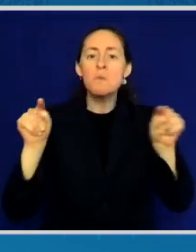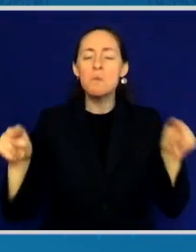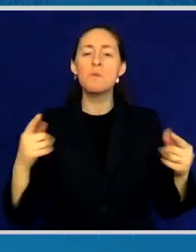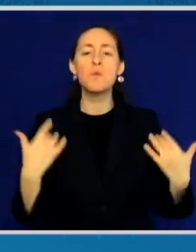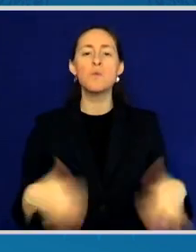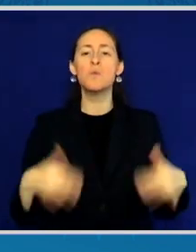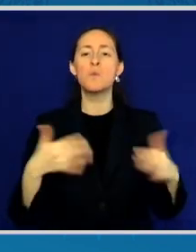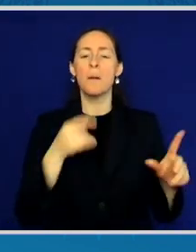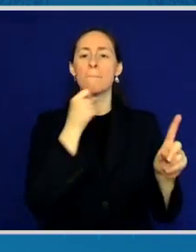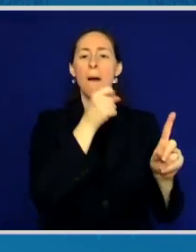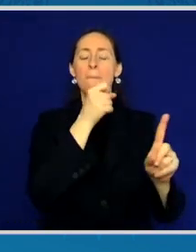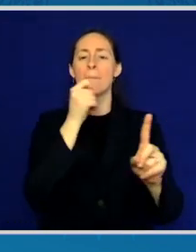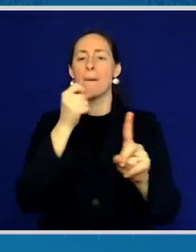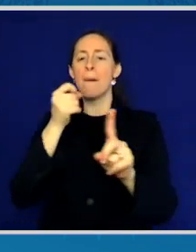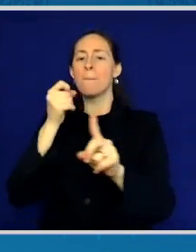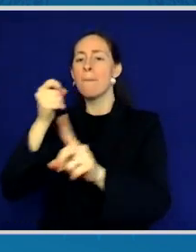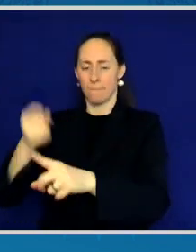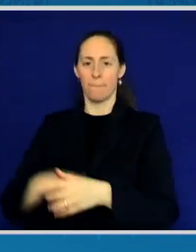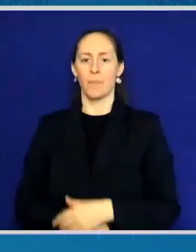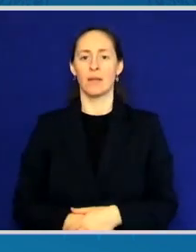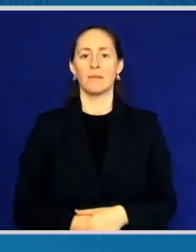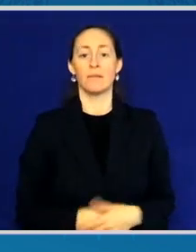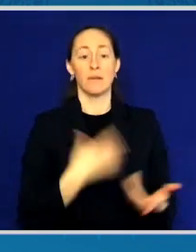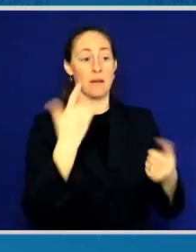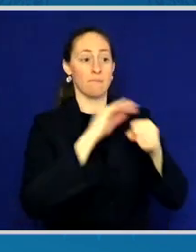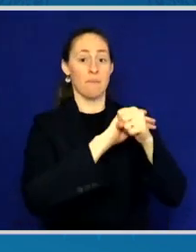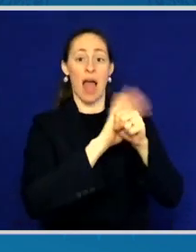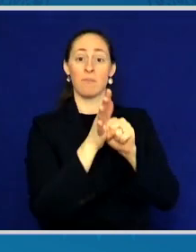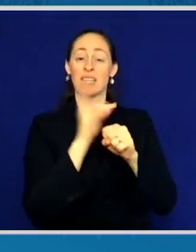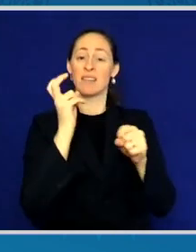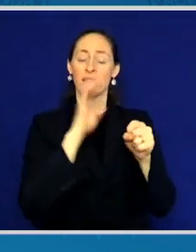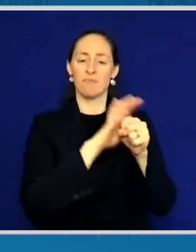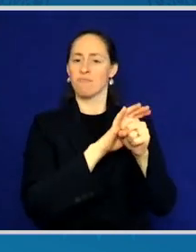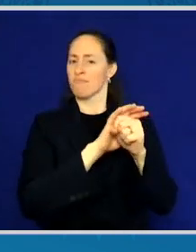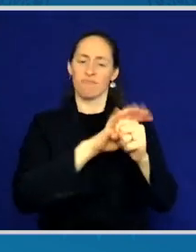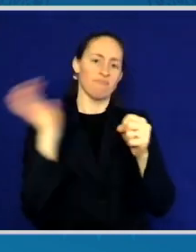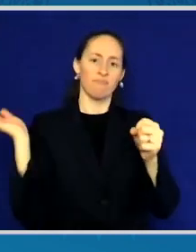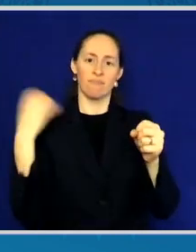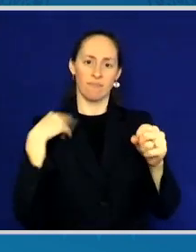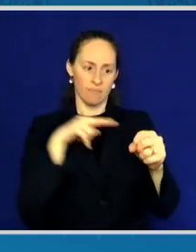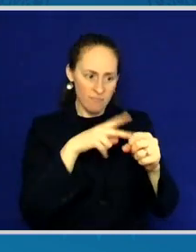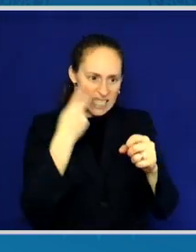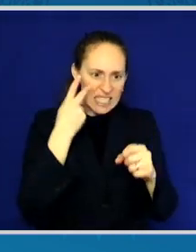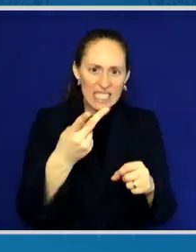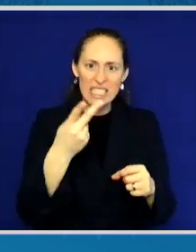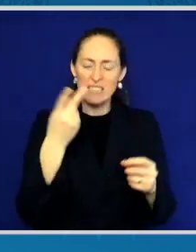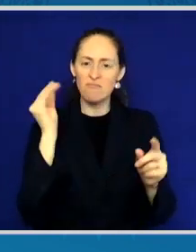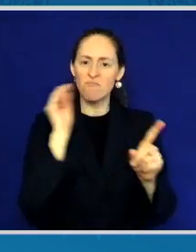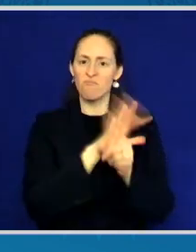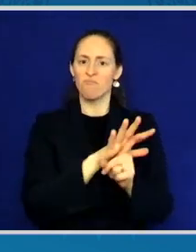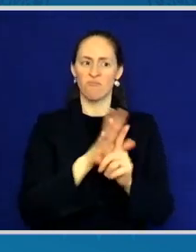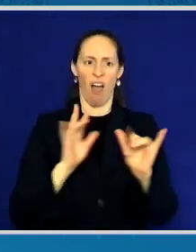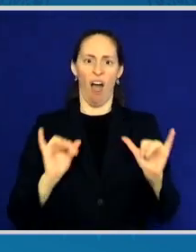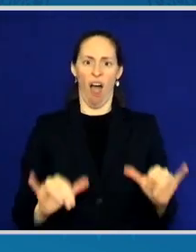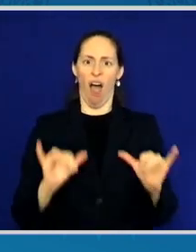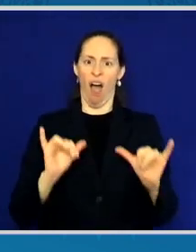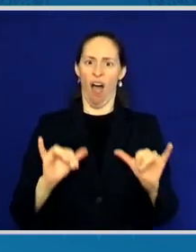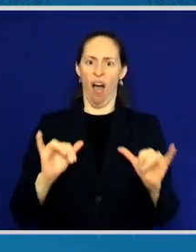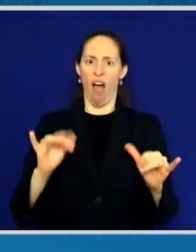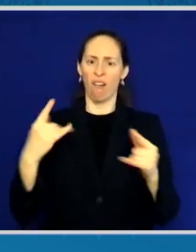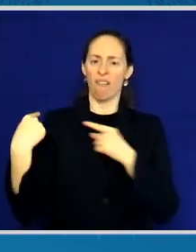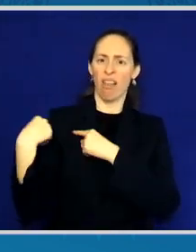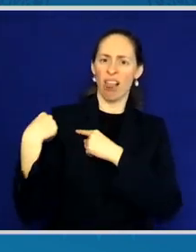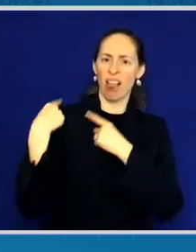in that it highlighted and for so many people illuminated long-standing fissures and failures